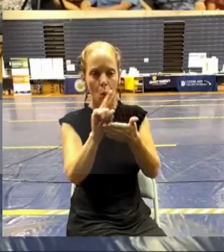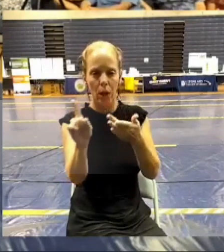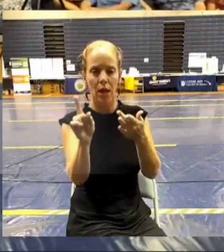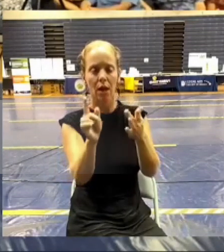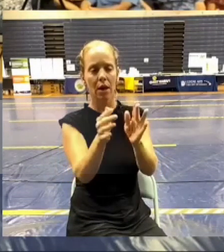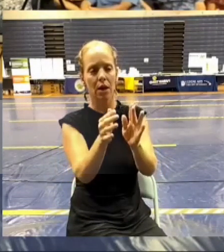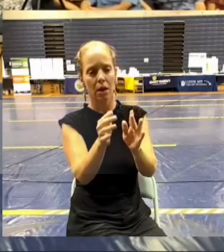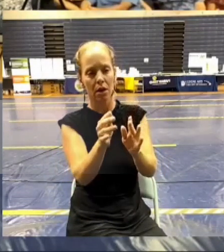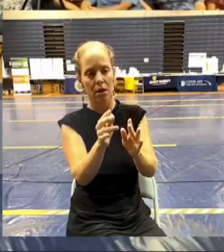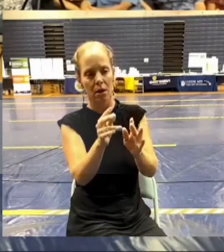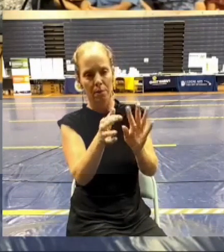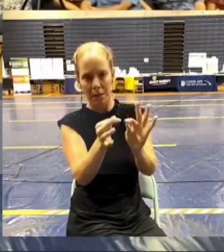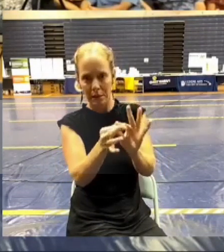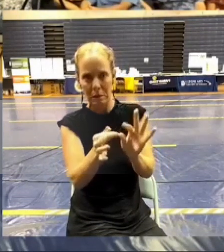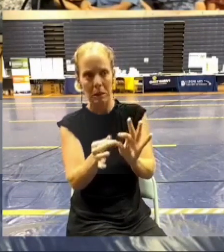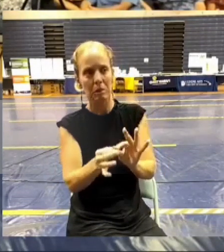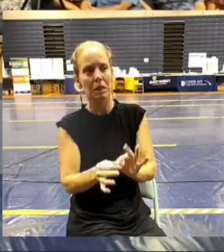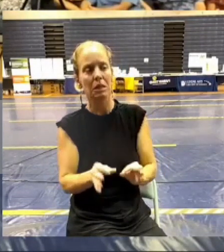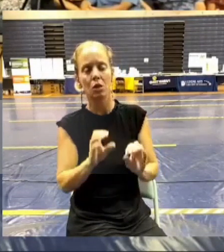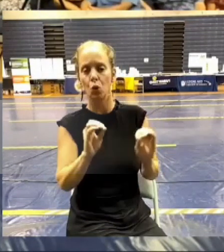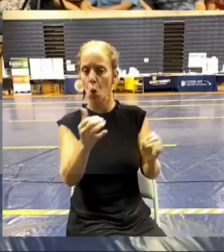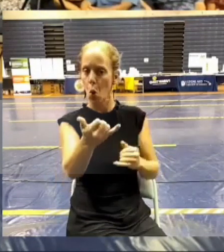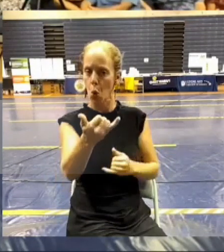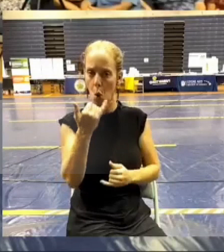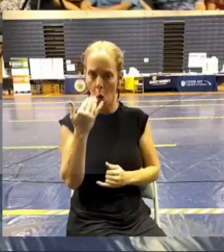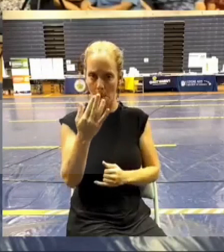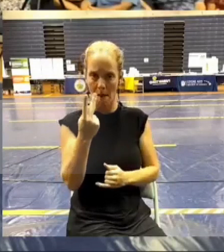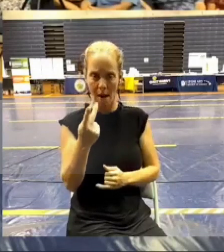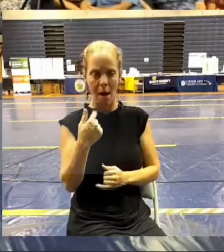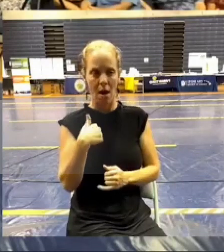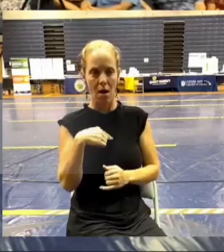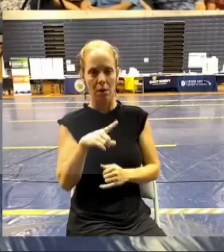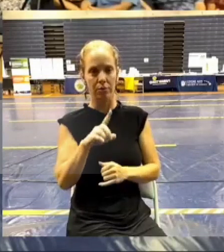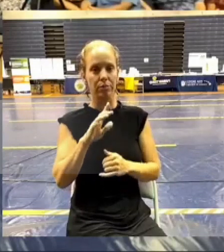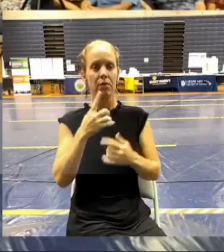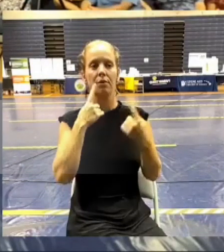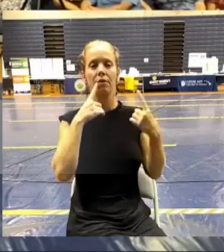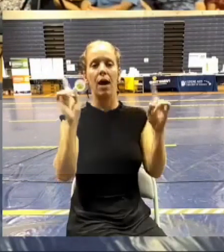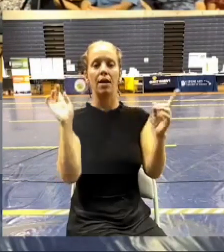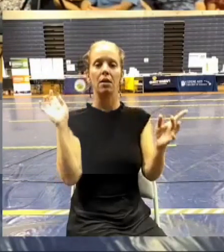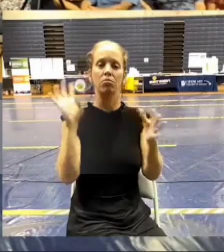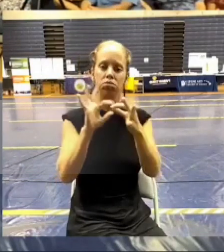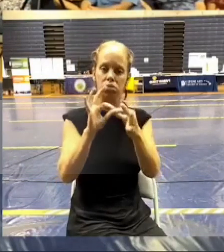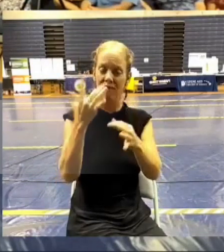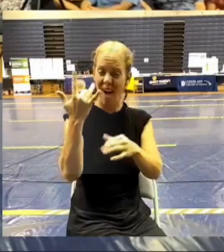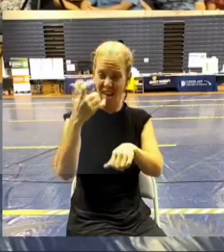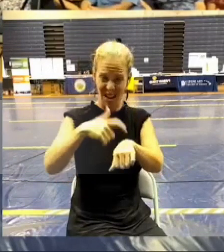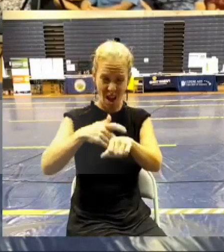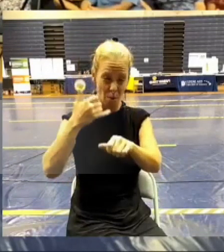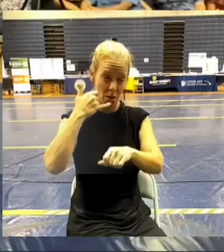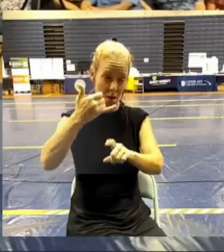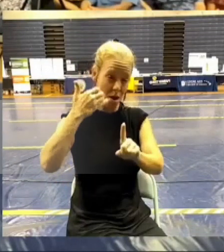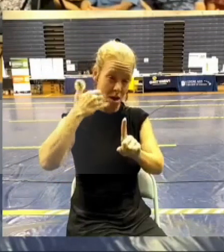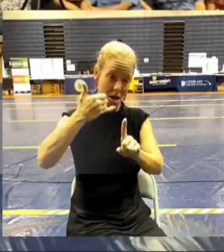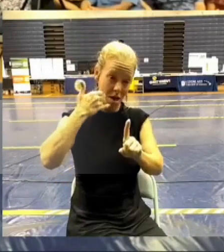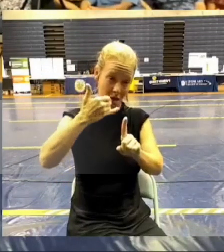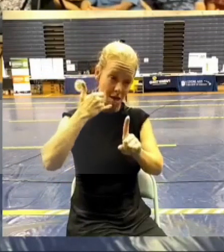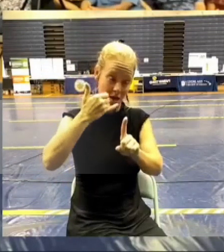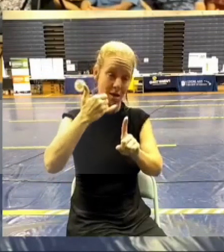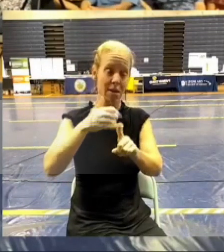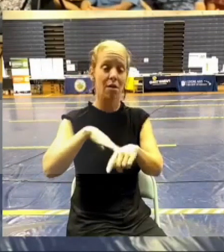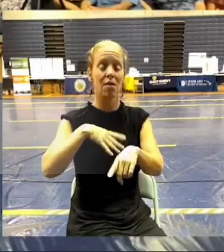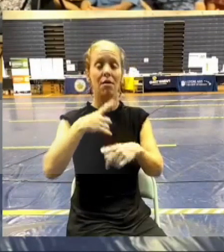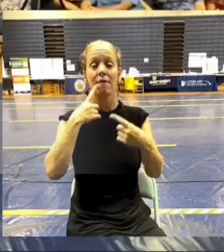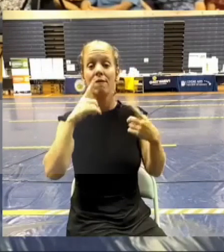after message, no call back, nothing. The only way I got a hold of them, I called 5 times in a row because nobody didn't